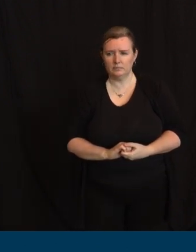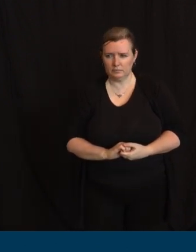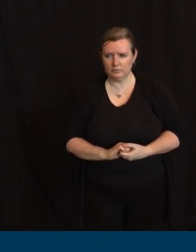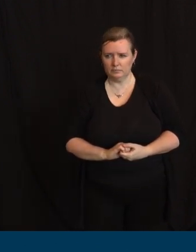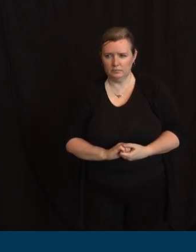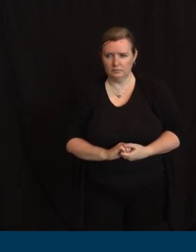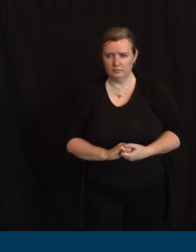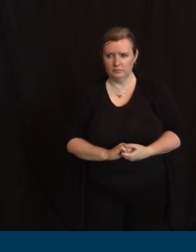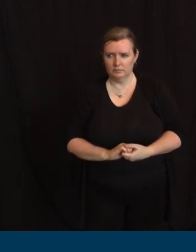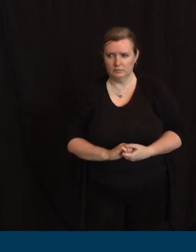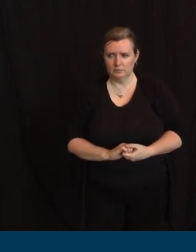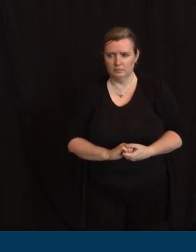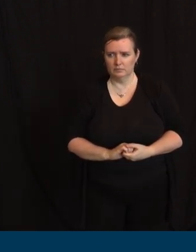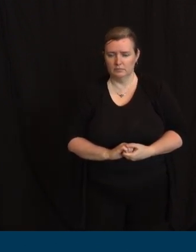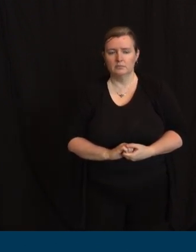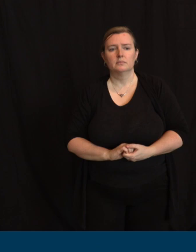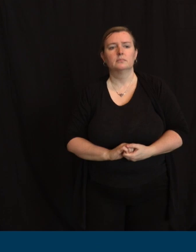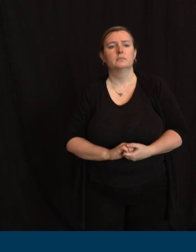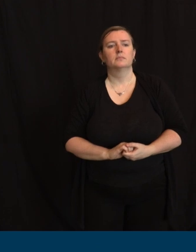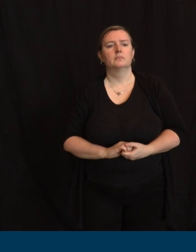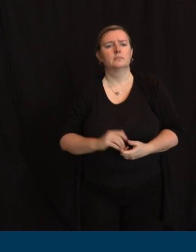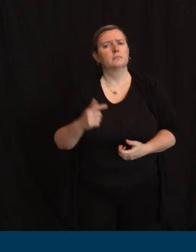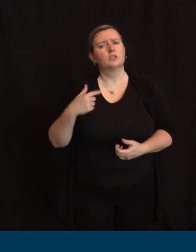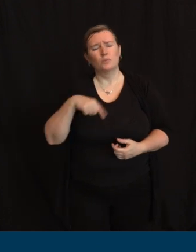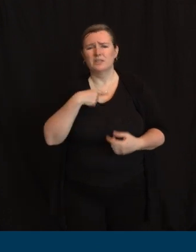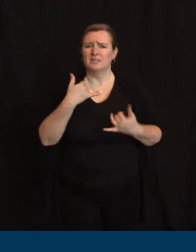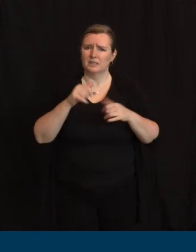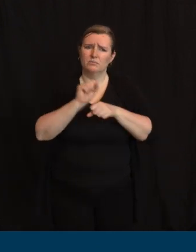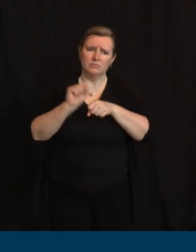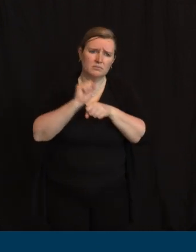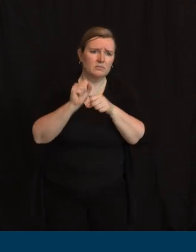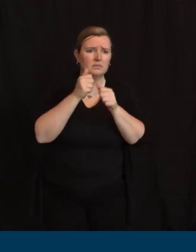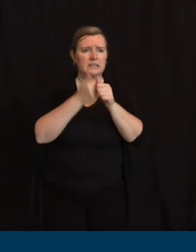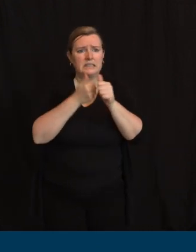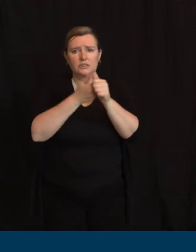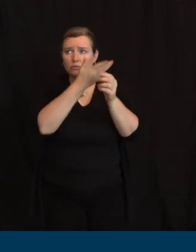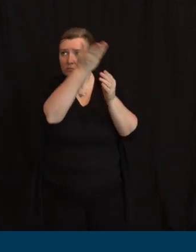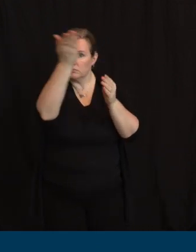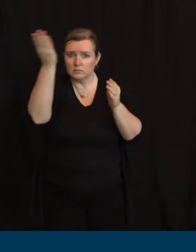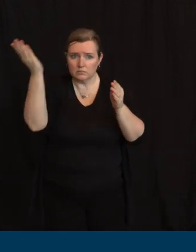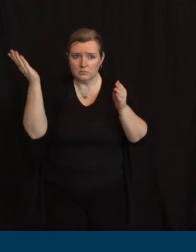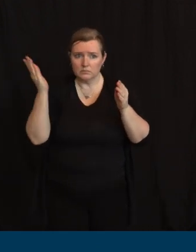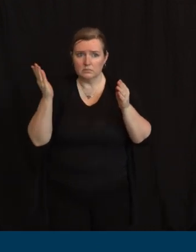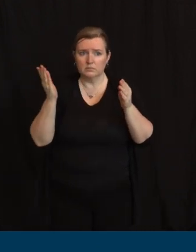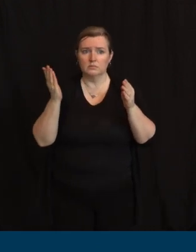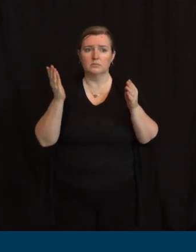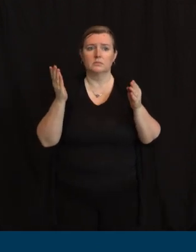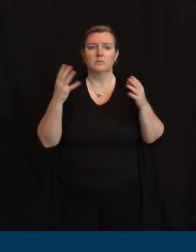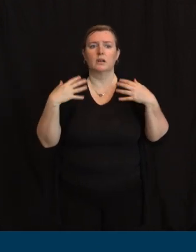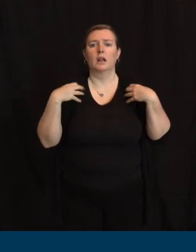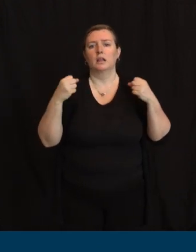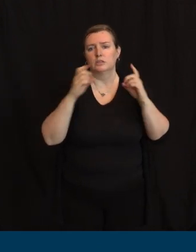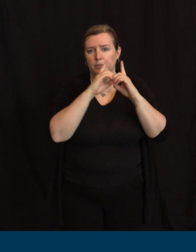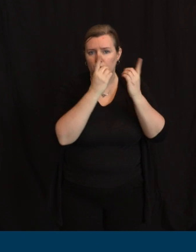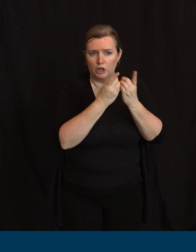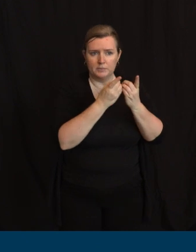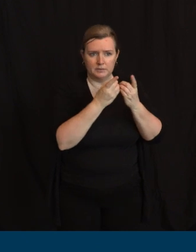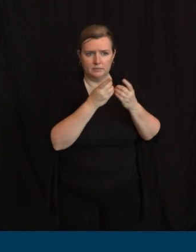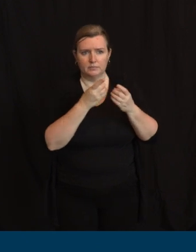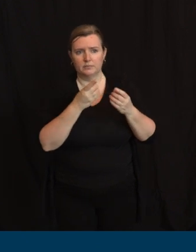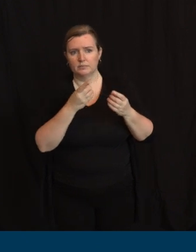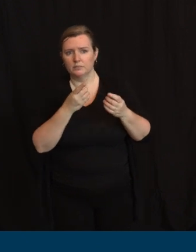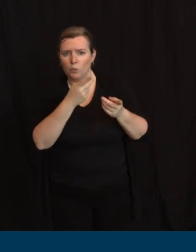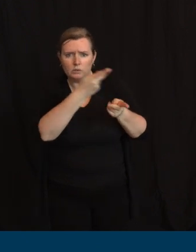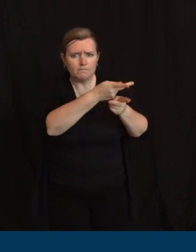We continue to work with all of the local health officials who are monitoring long-term care facilities that have